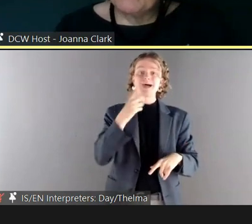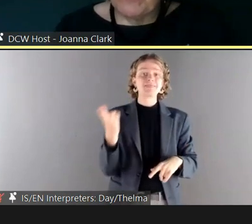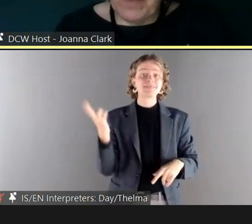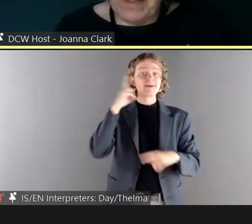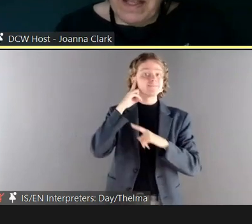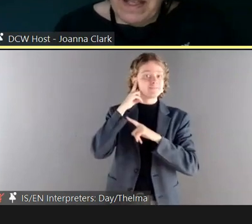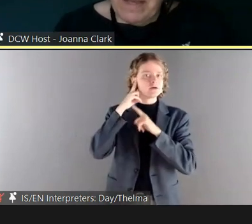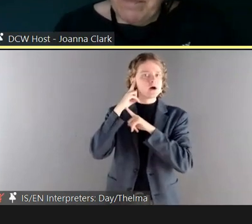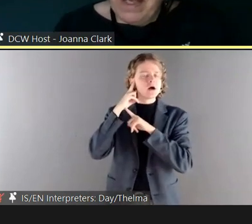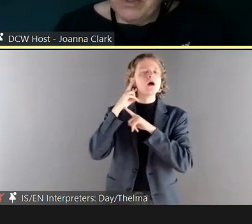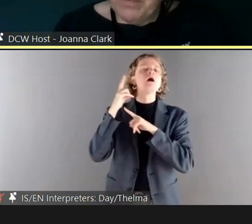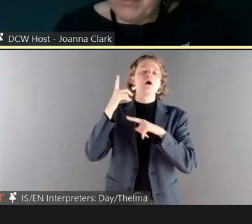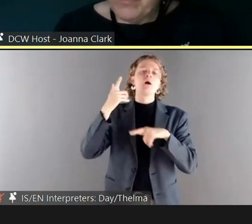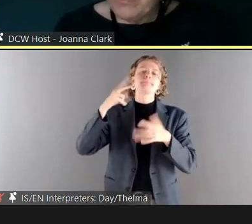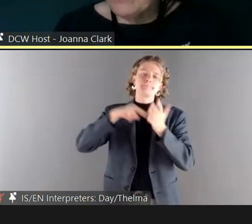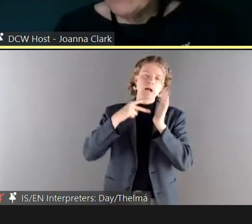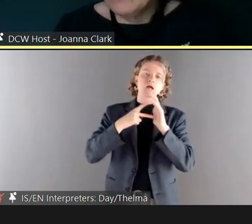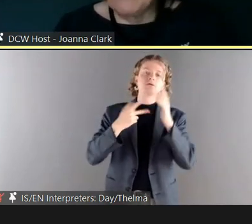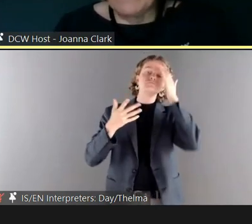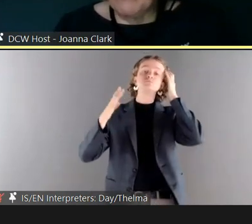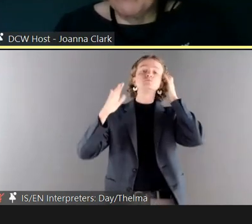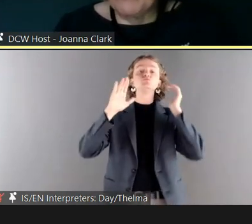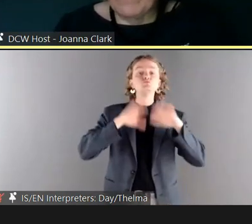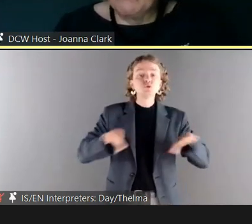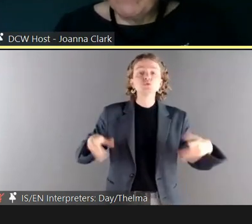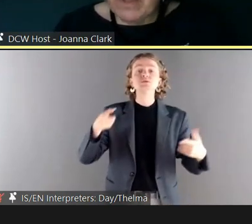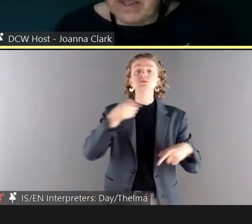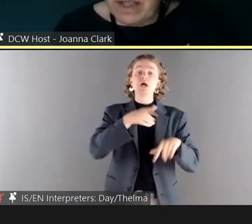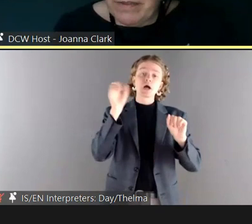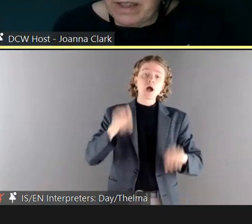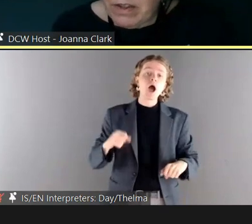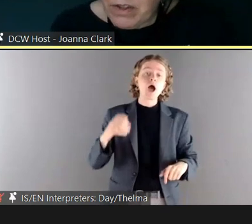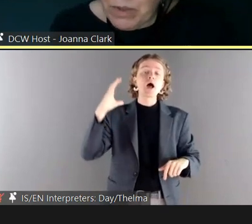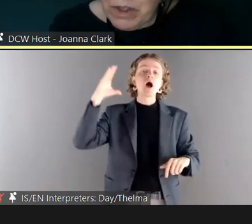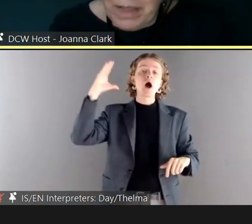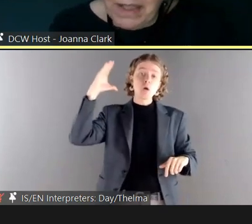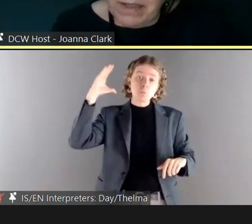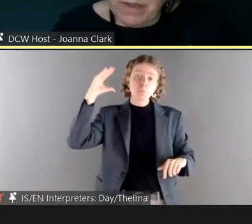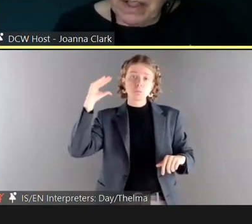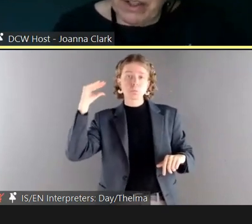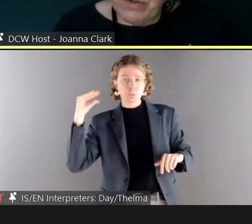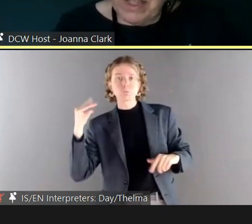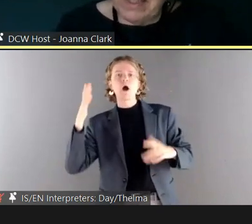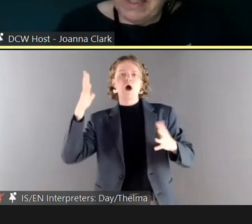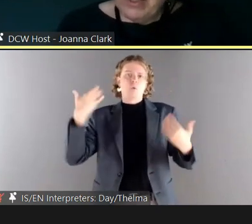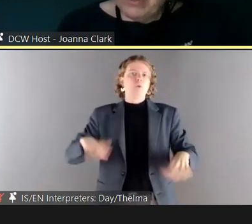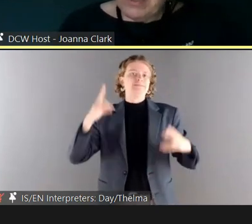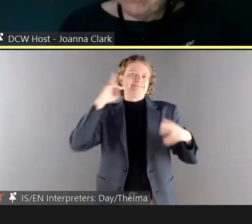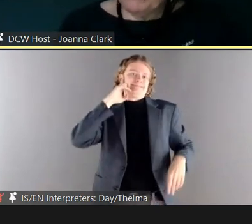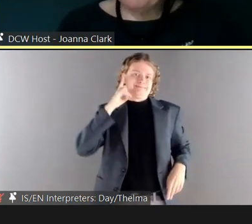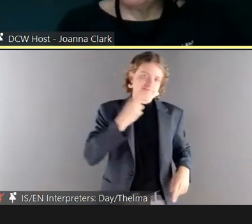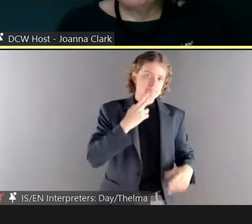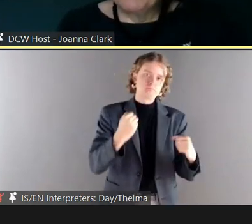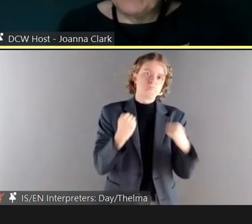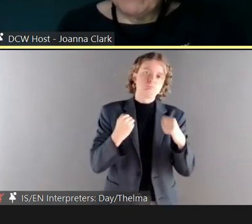to children with mild, moderate, severe or profound hearing loss, which means that we're including